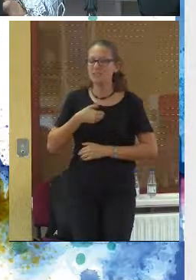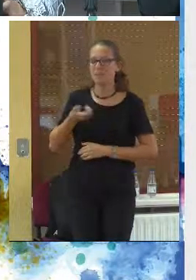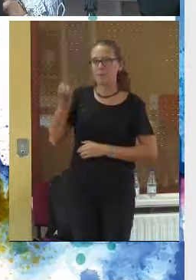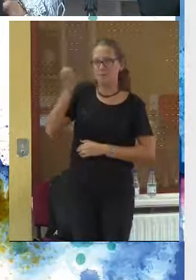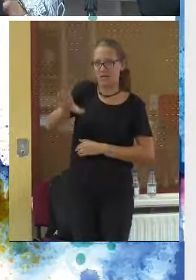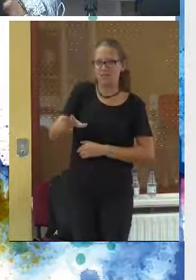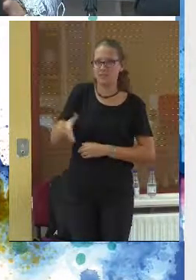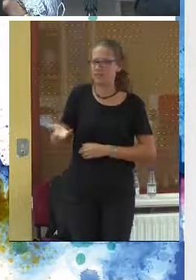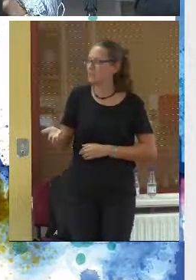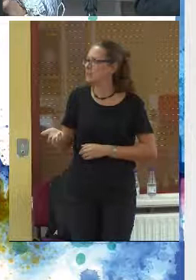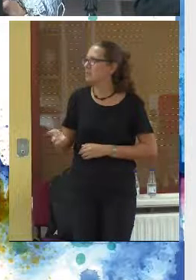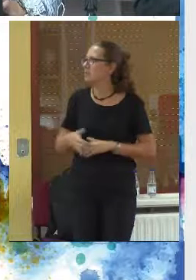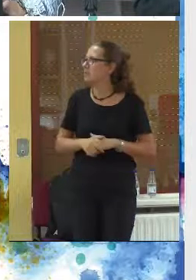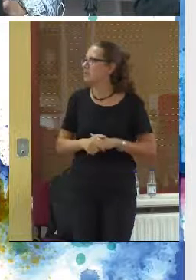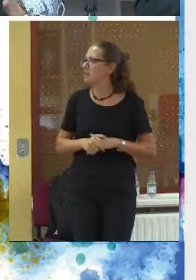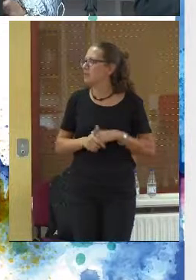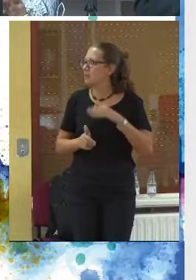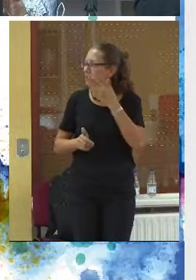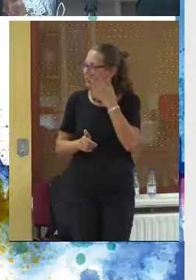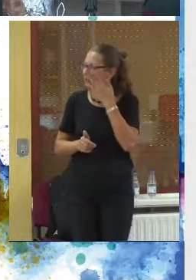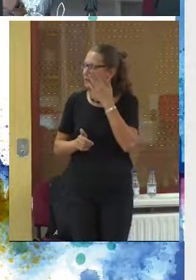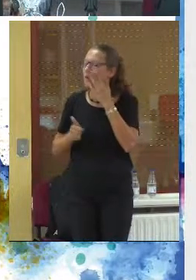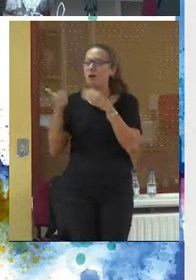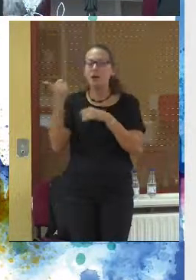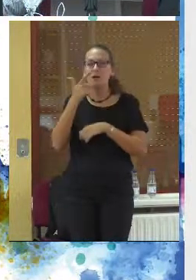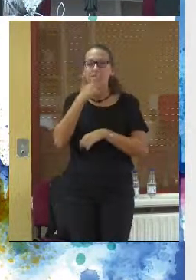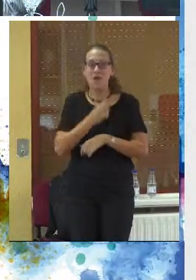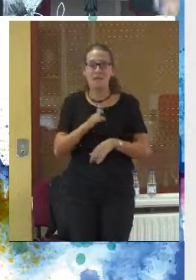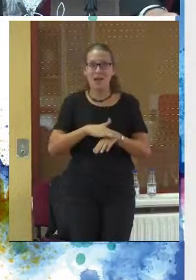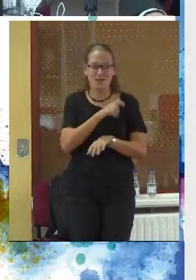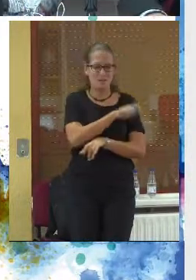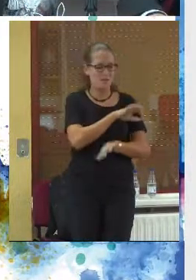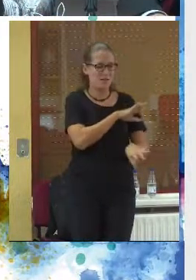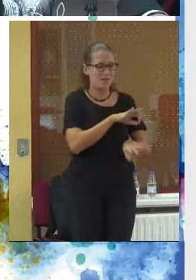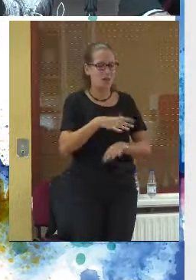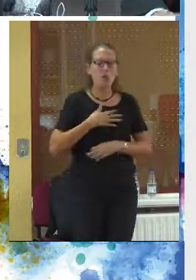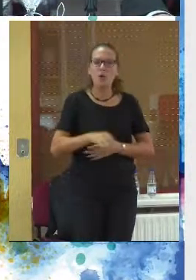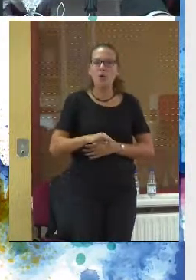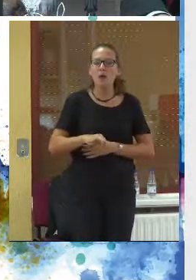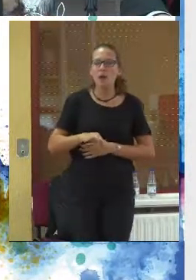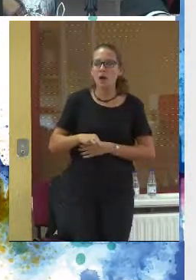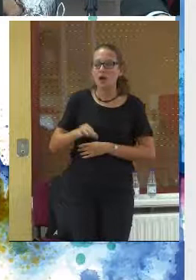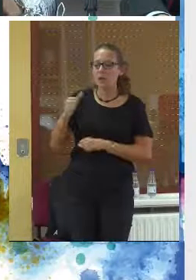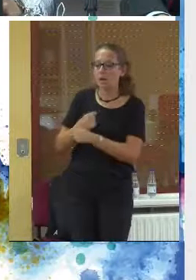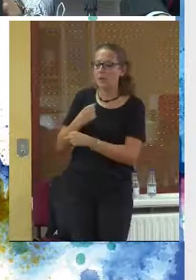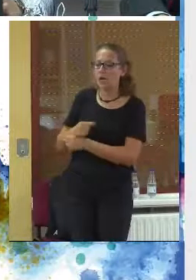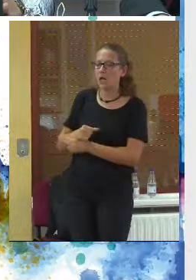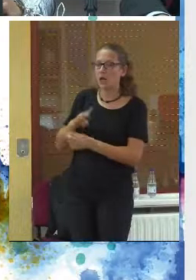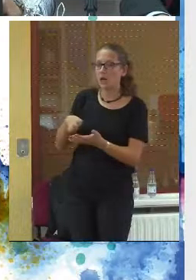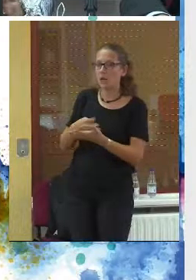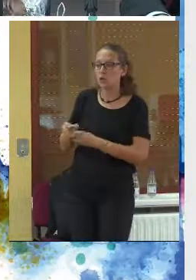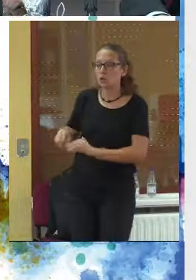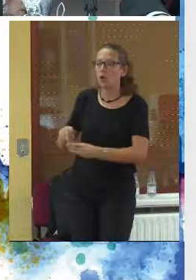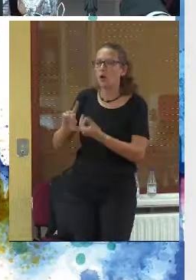Tomorrow, additional tasks. It is very easy. It really allows tutors to modify the